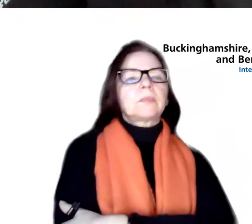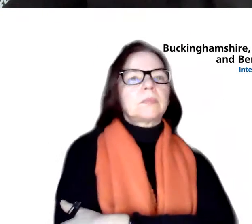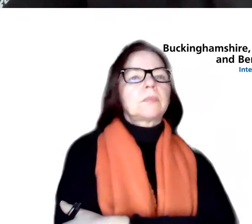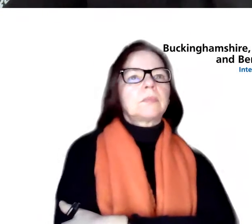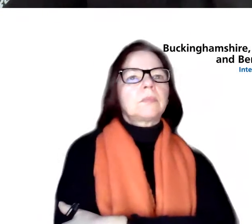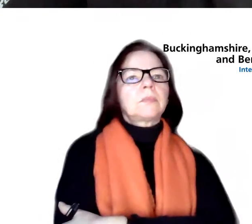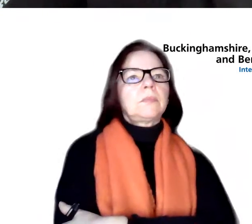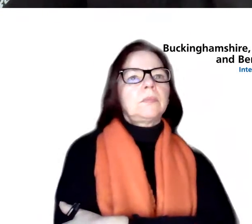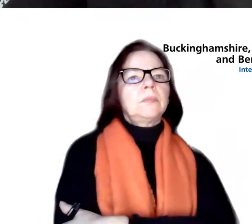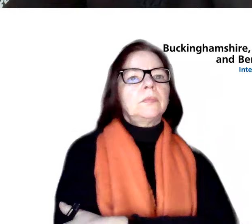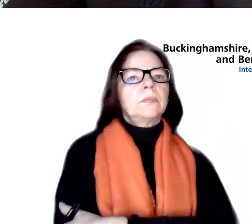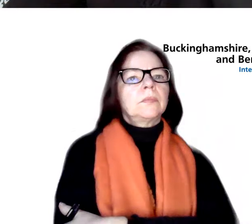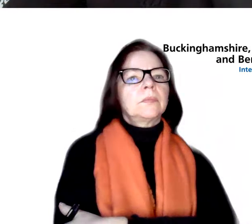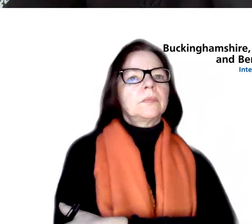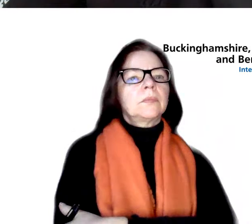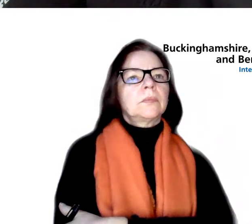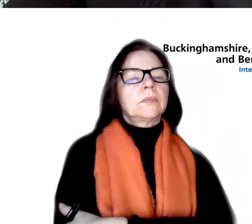before,